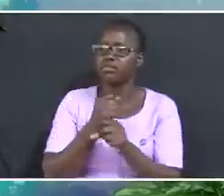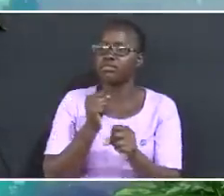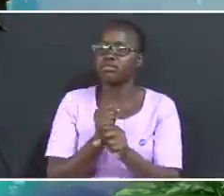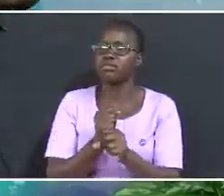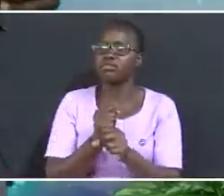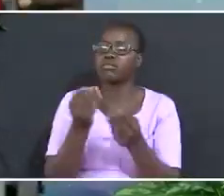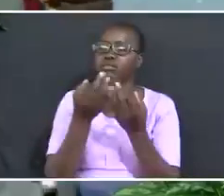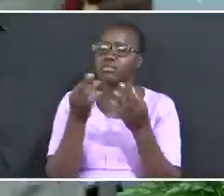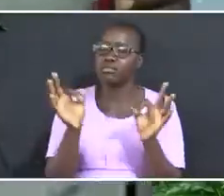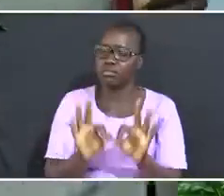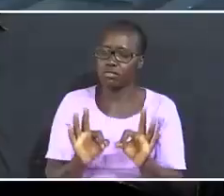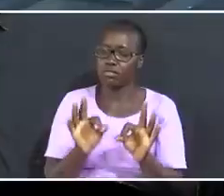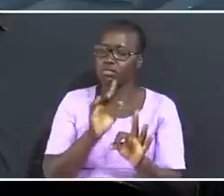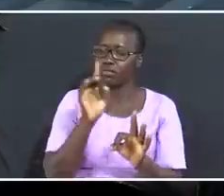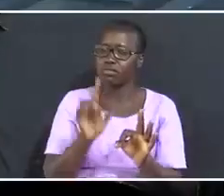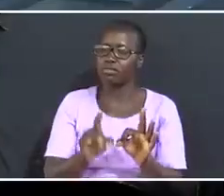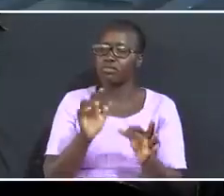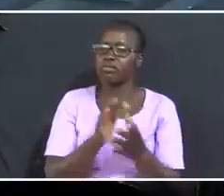free?